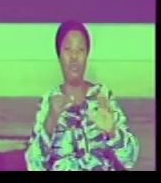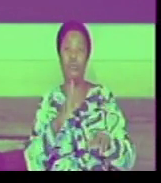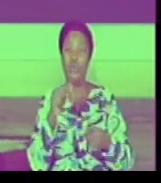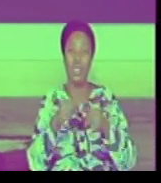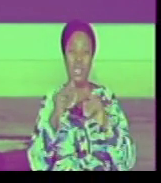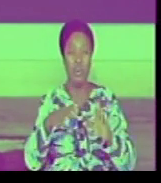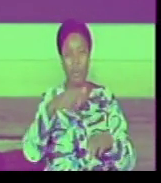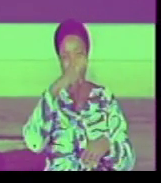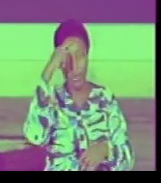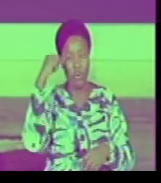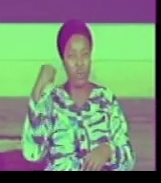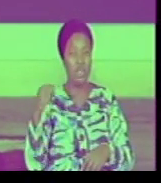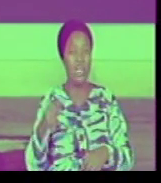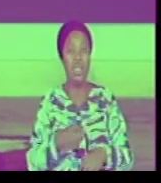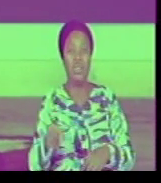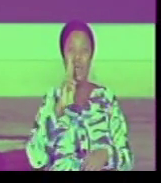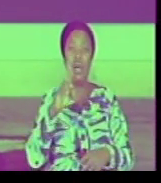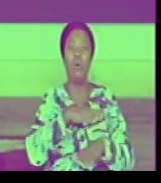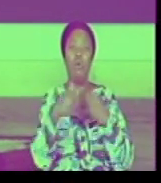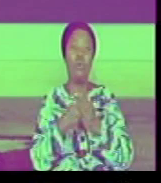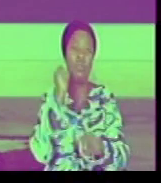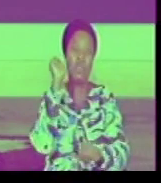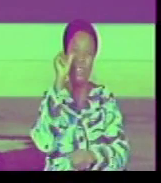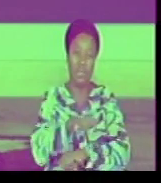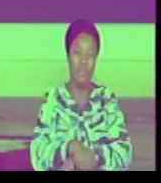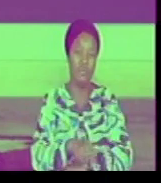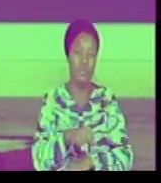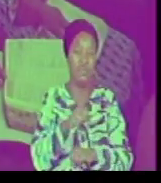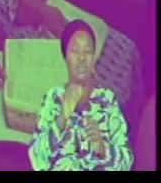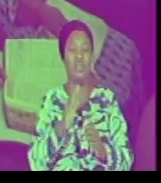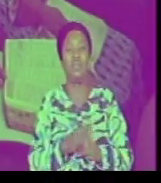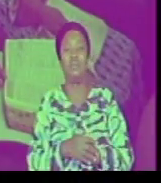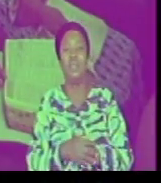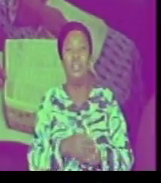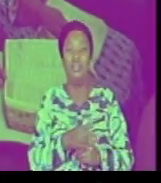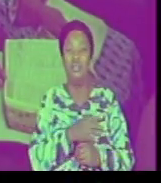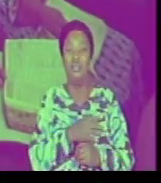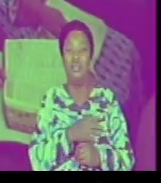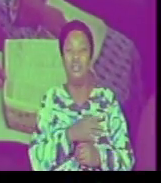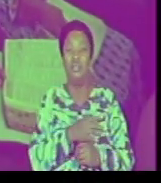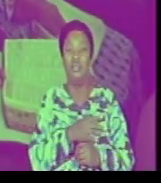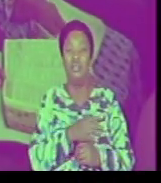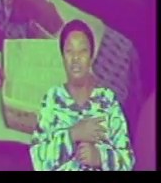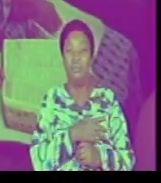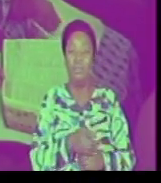defeated. I said they are all defeated.